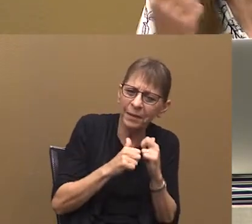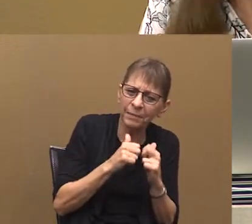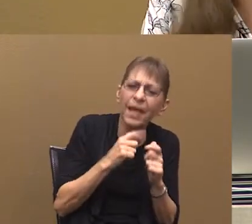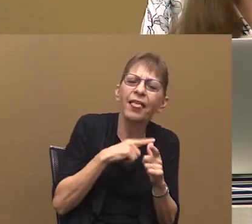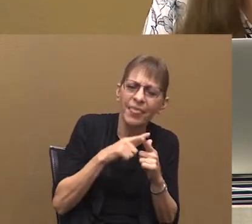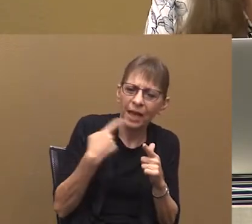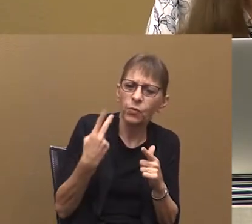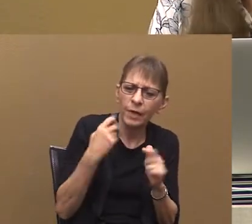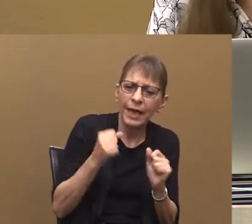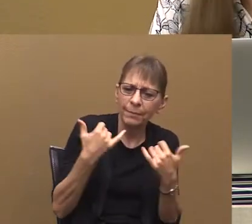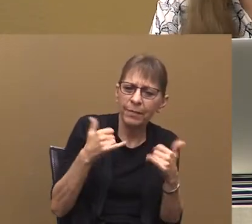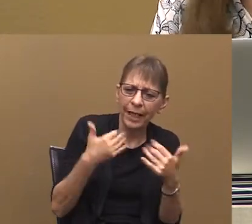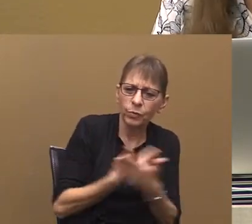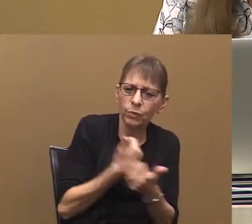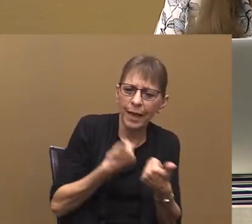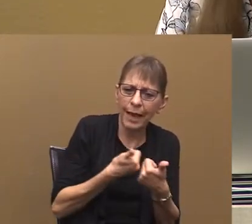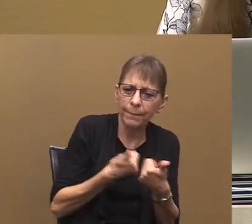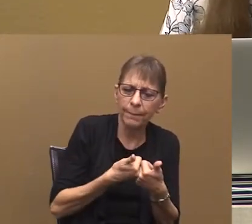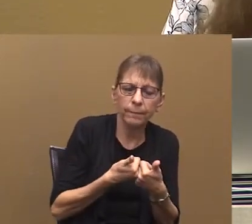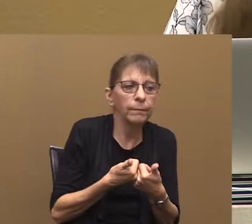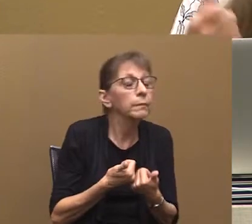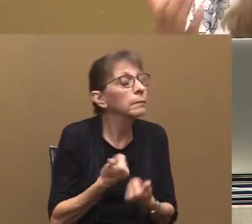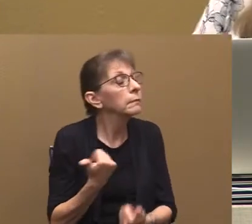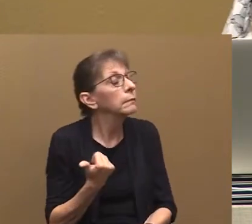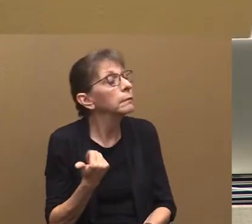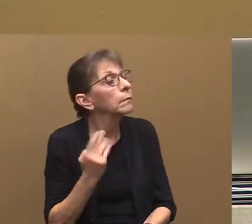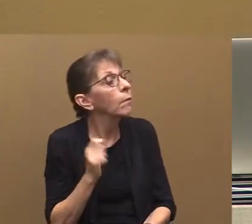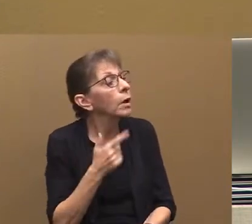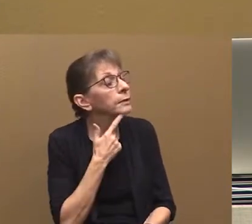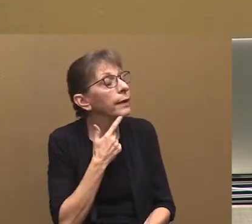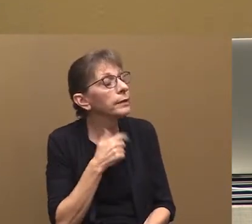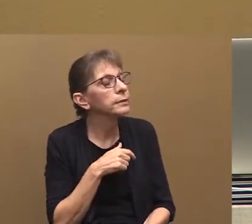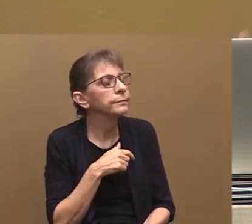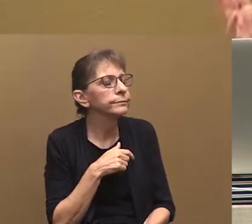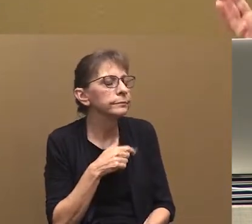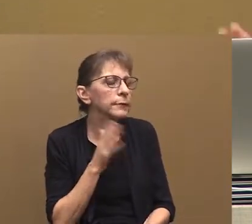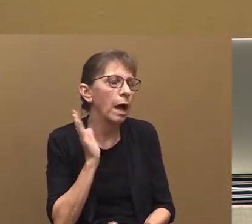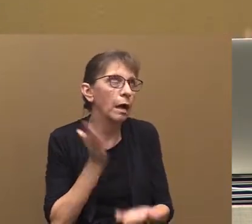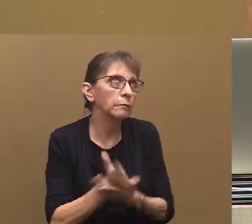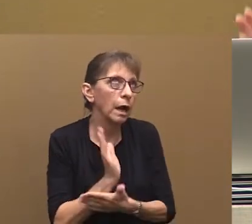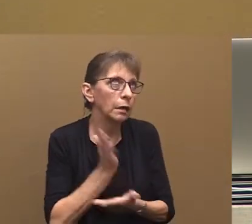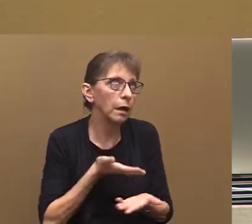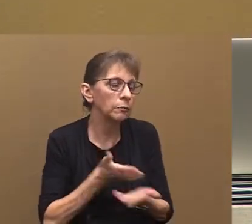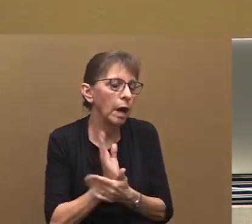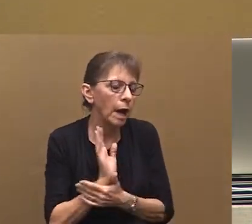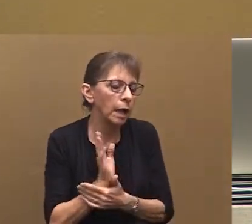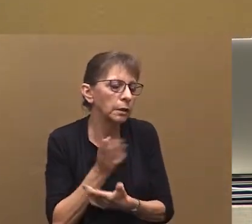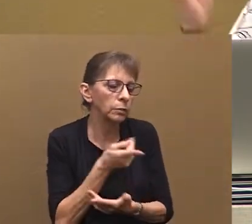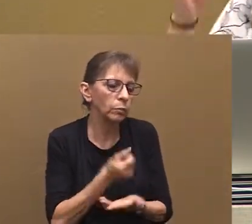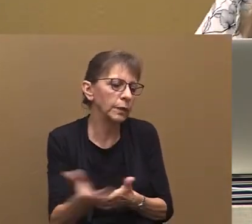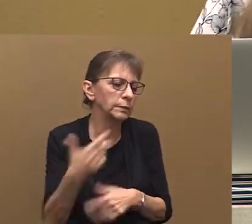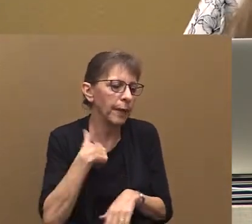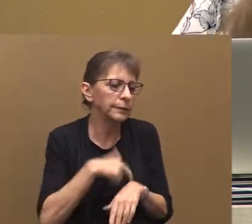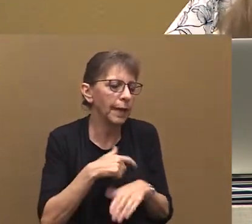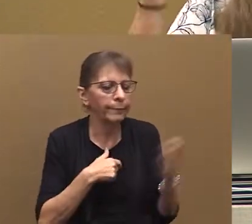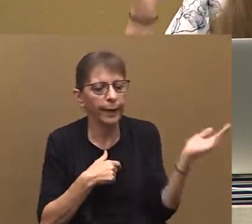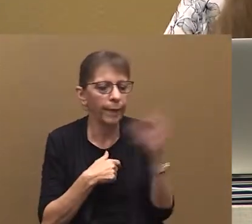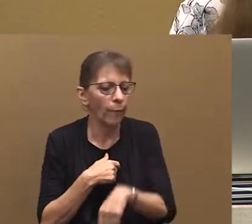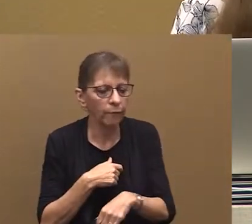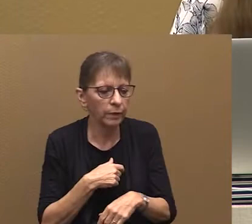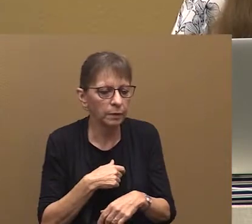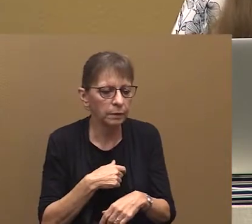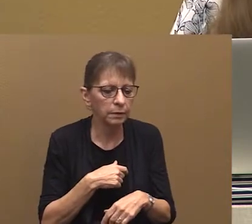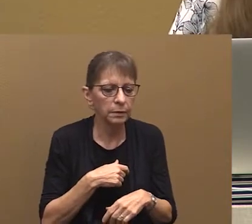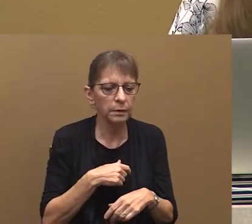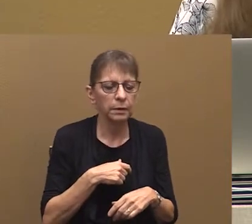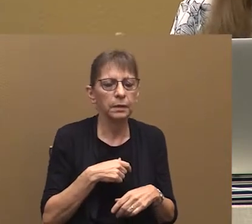problem, and then we could play your new game. And Paul says, all right, you waste my time, just